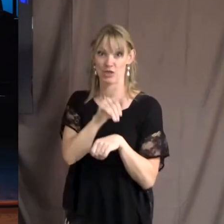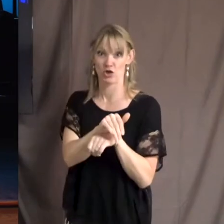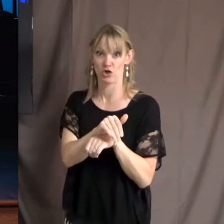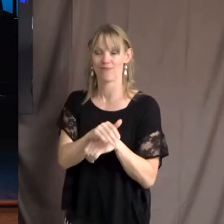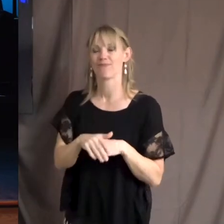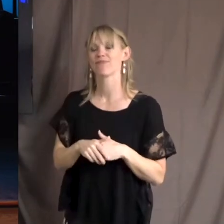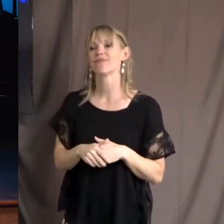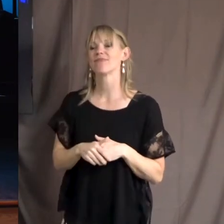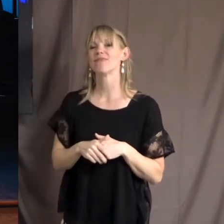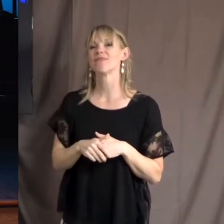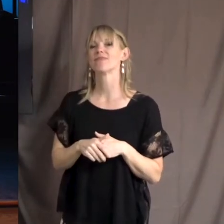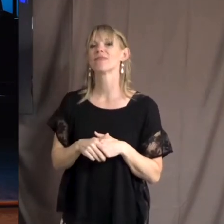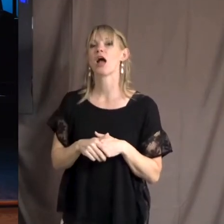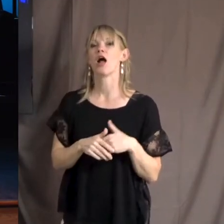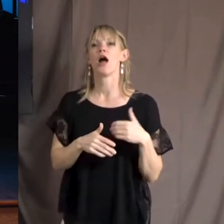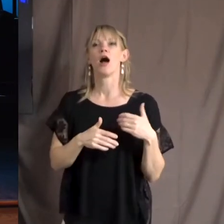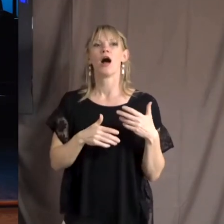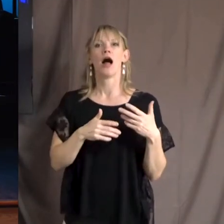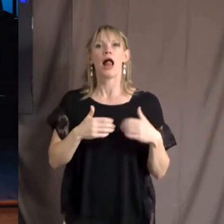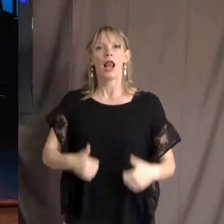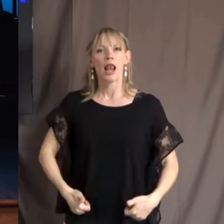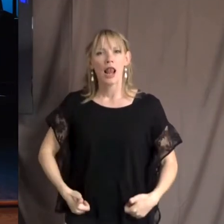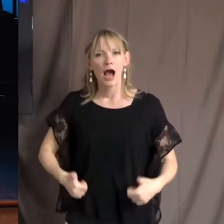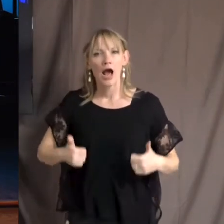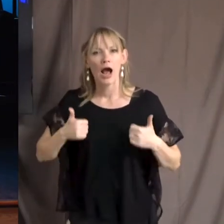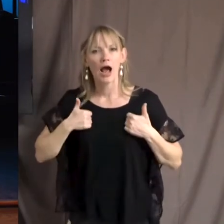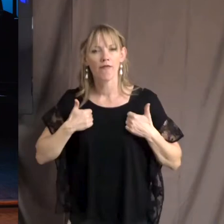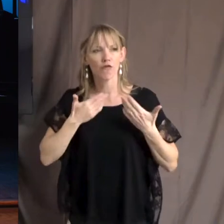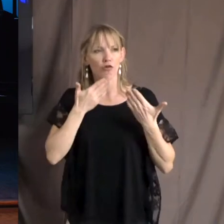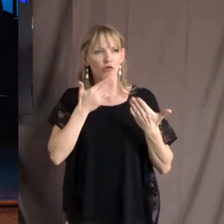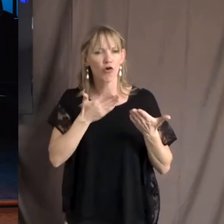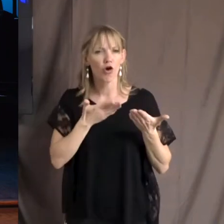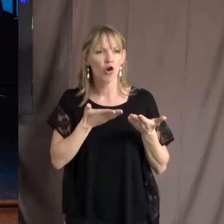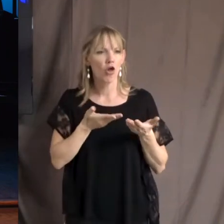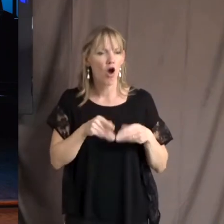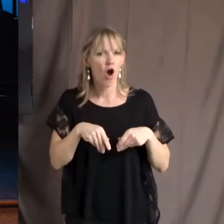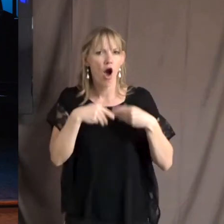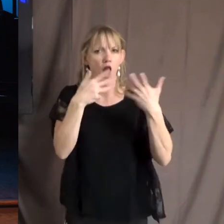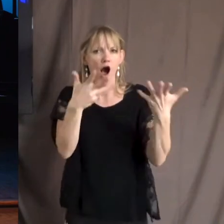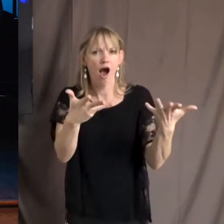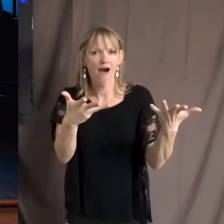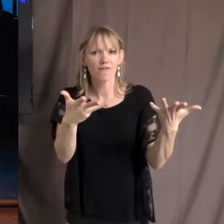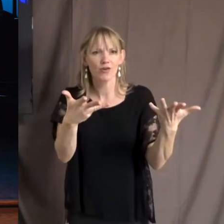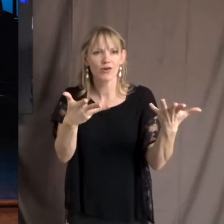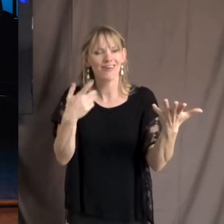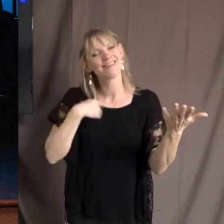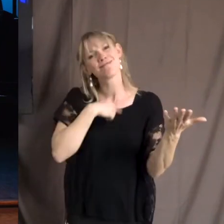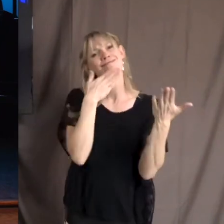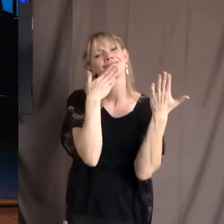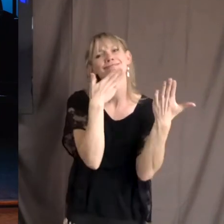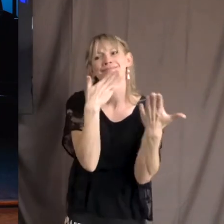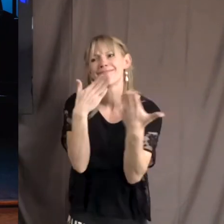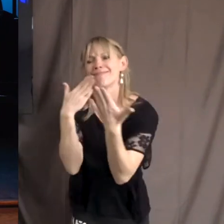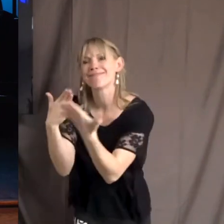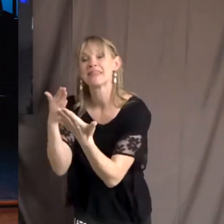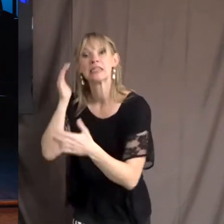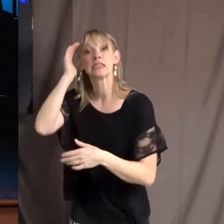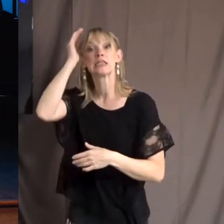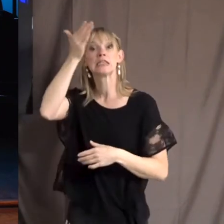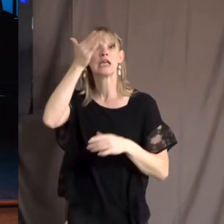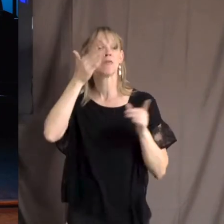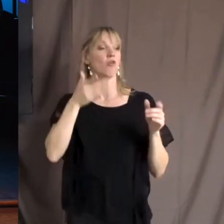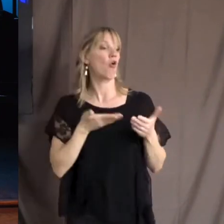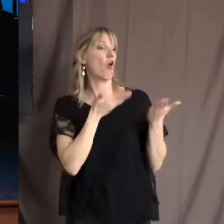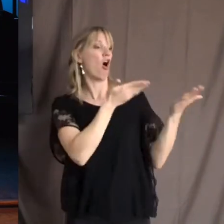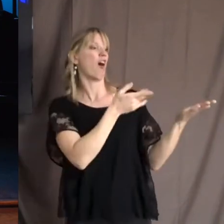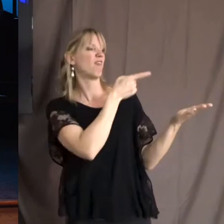ourselves with the good that life is offering. And even though it appears to be offering it to something or someone that appears